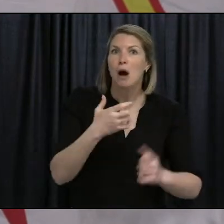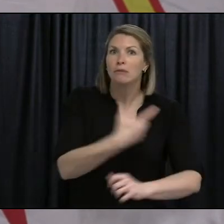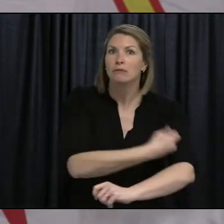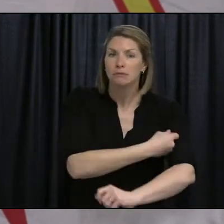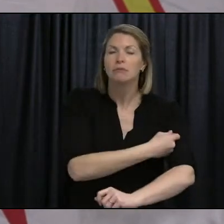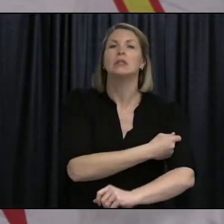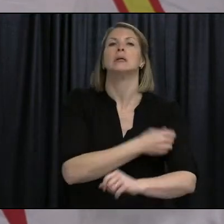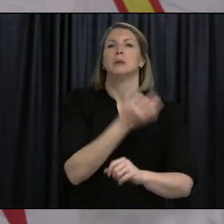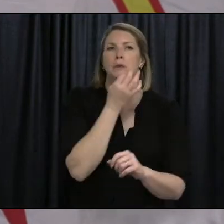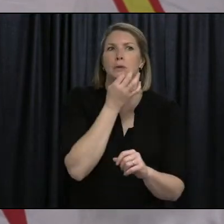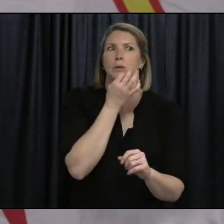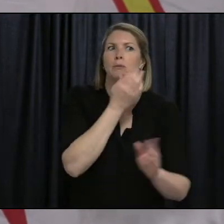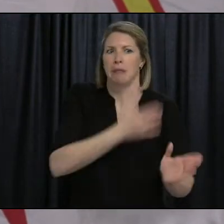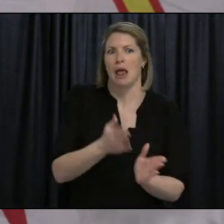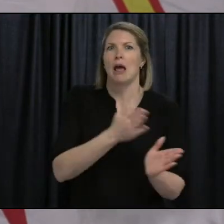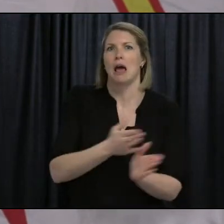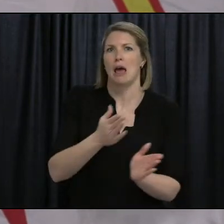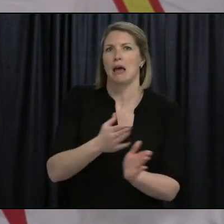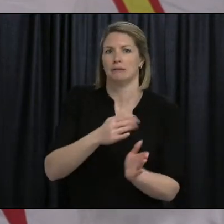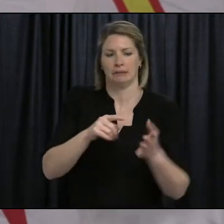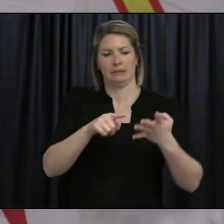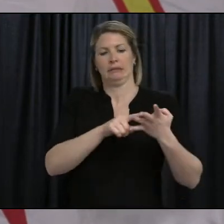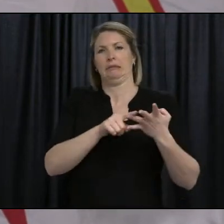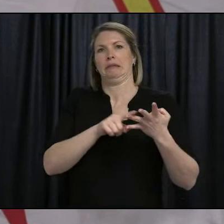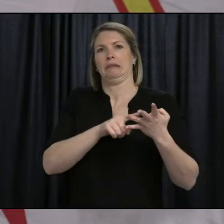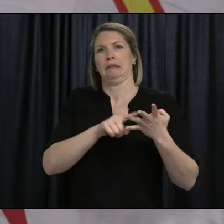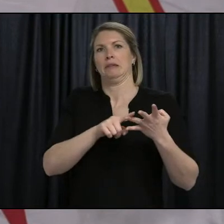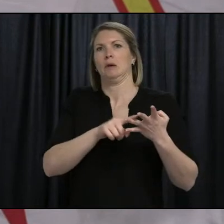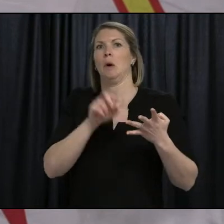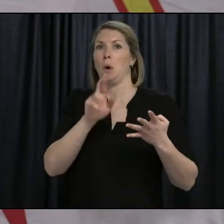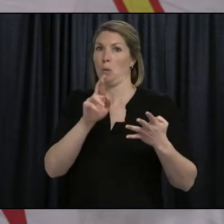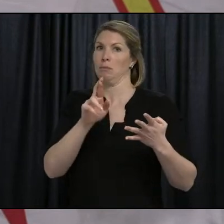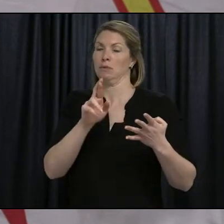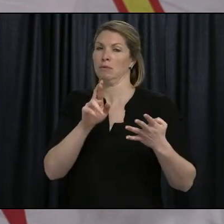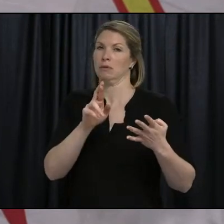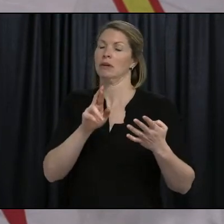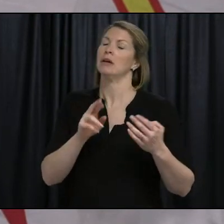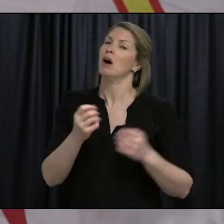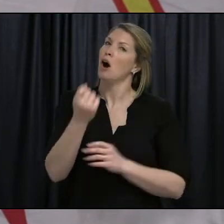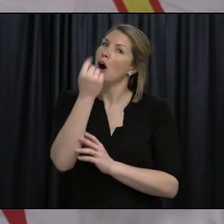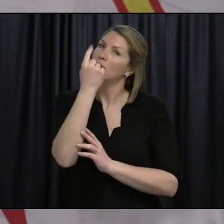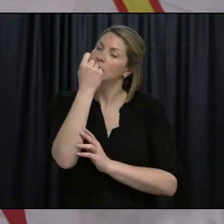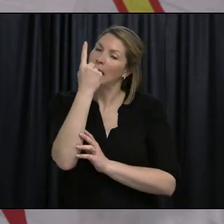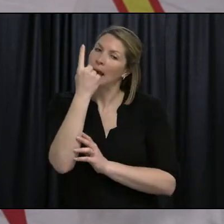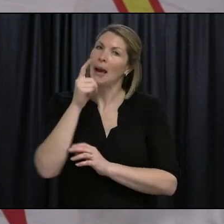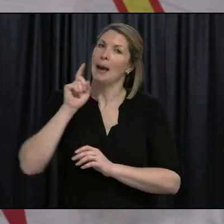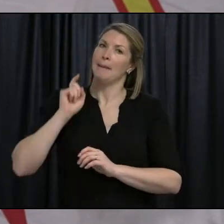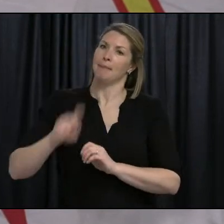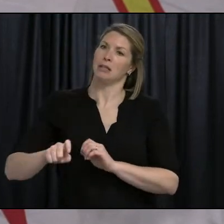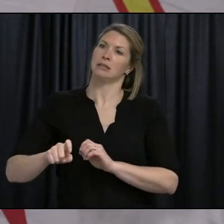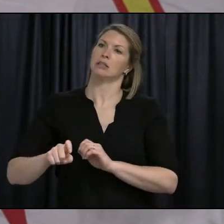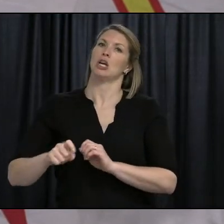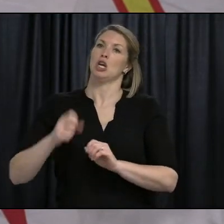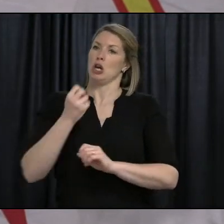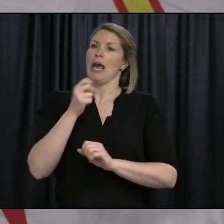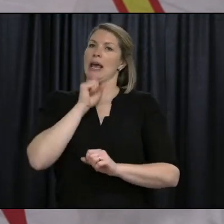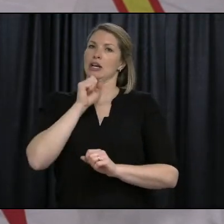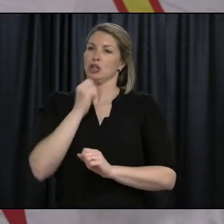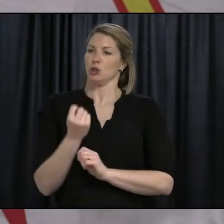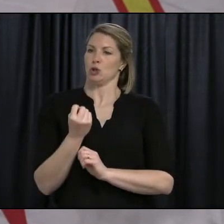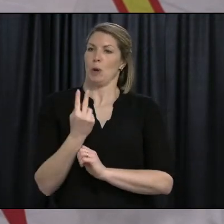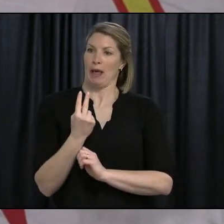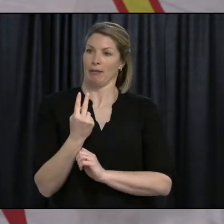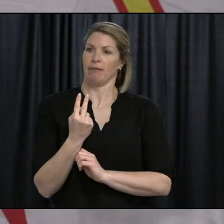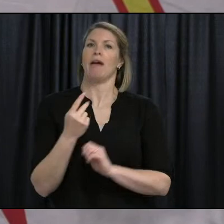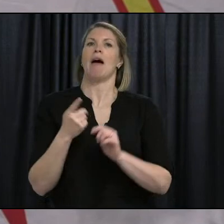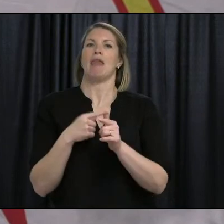children can only be immunized on or after their 12th birthday. We have reached another significant milestone